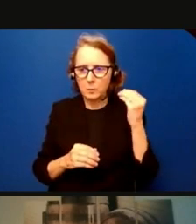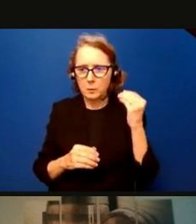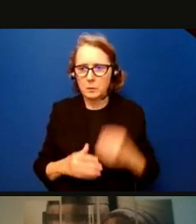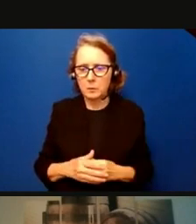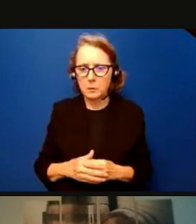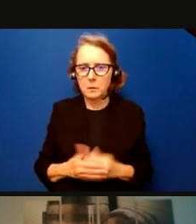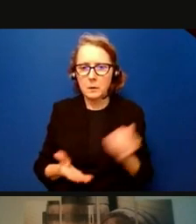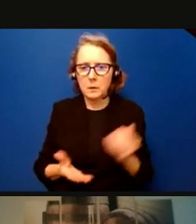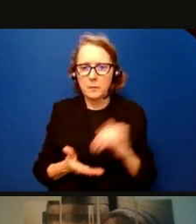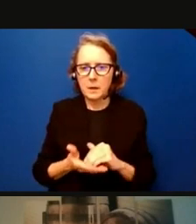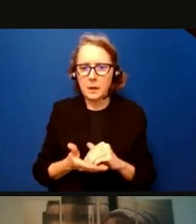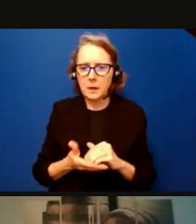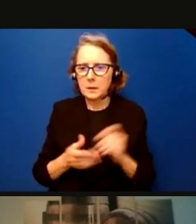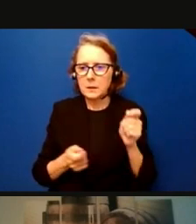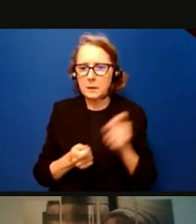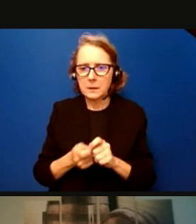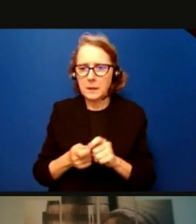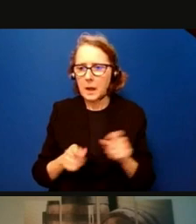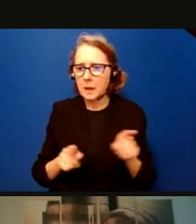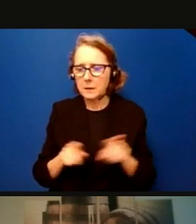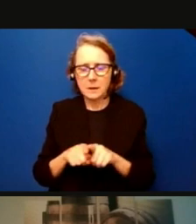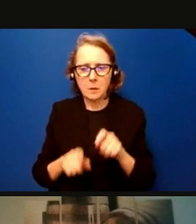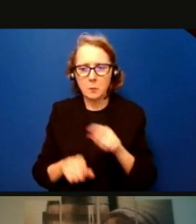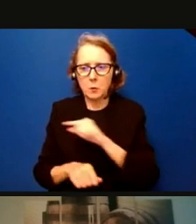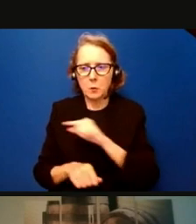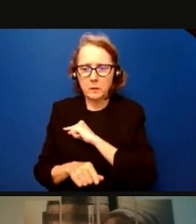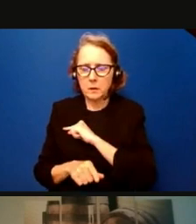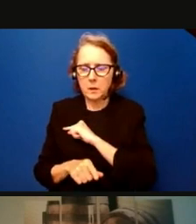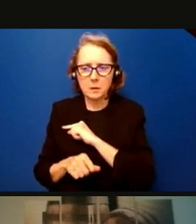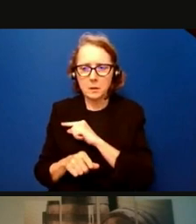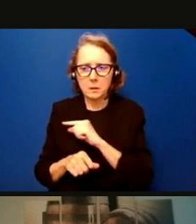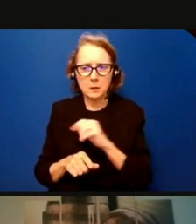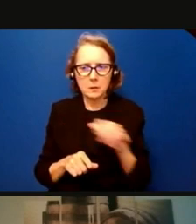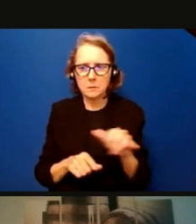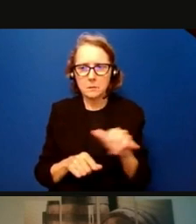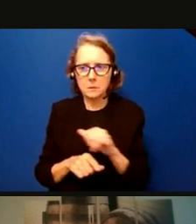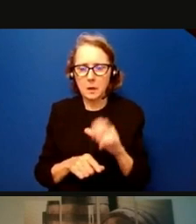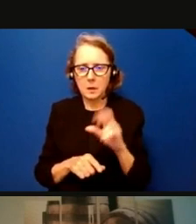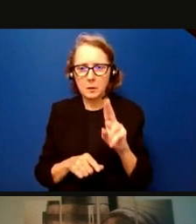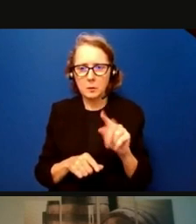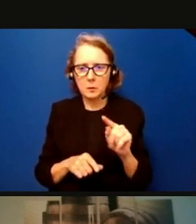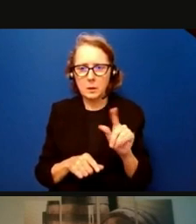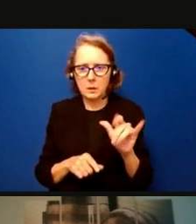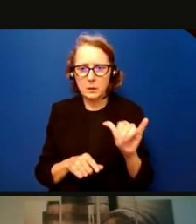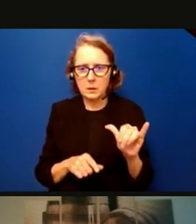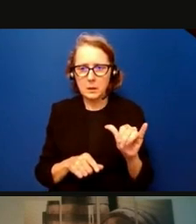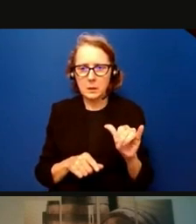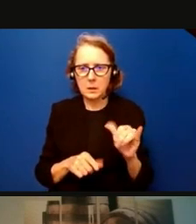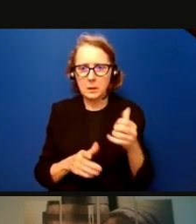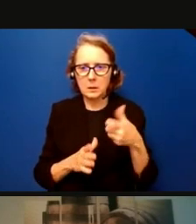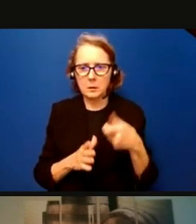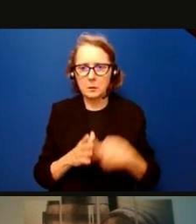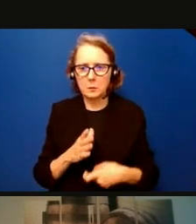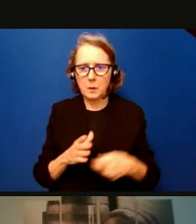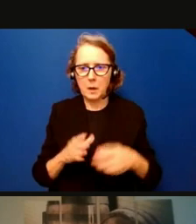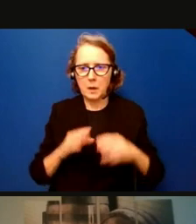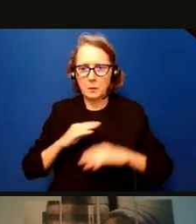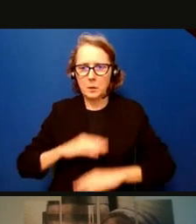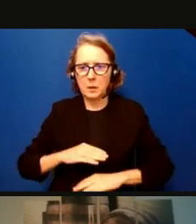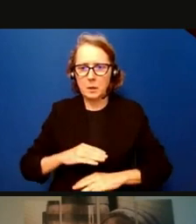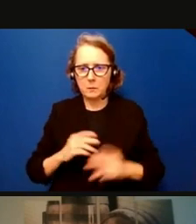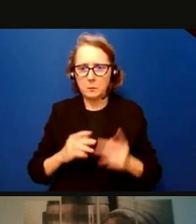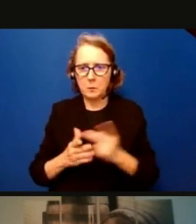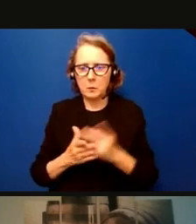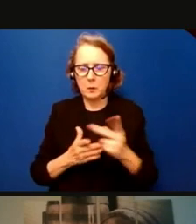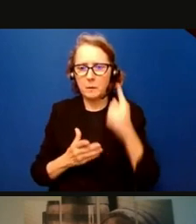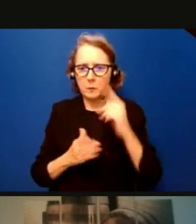Again, okay. It's the exact same qualifications as the utility rate relief program for the city water and sewer